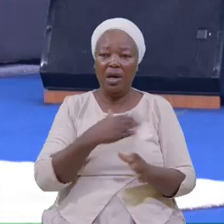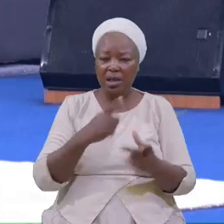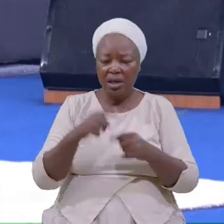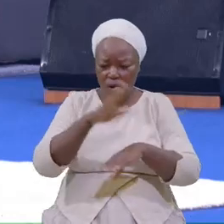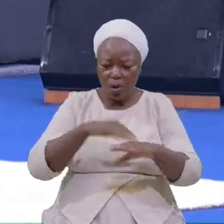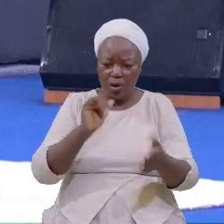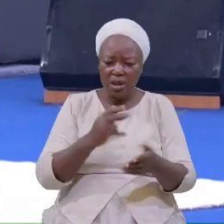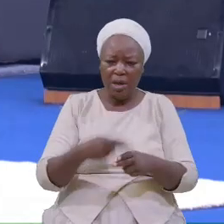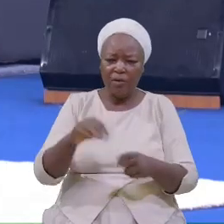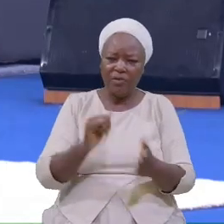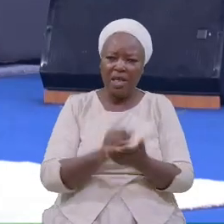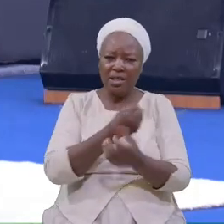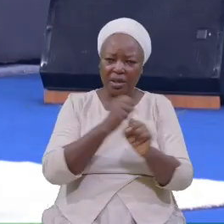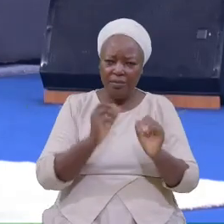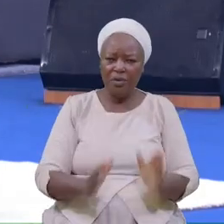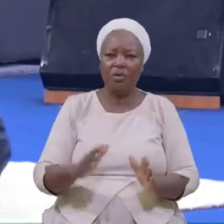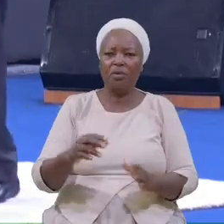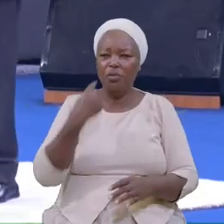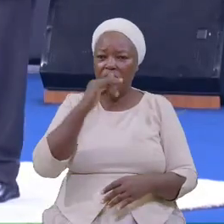Savior, Jesus.